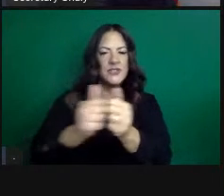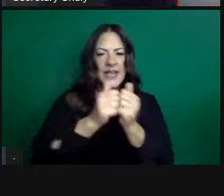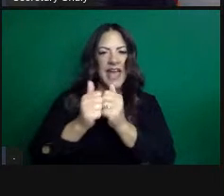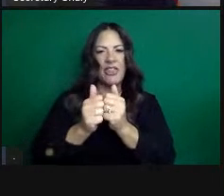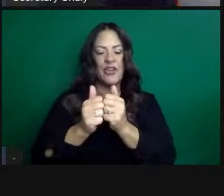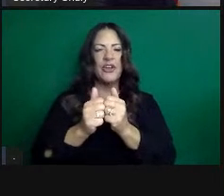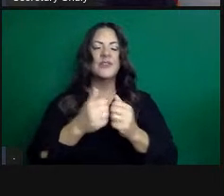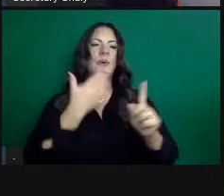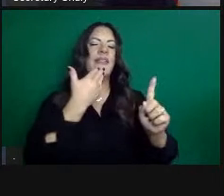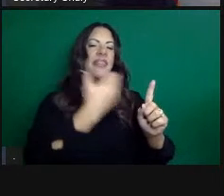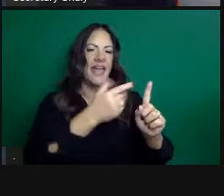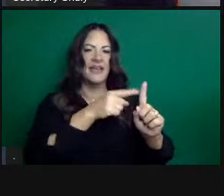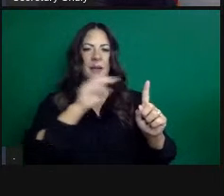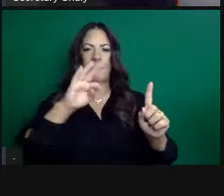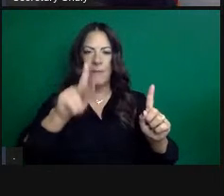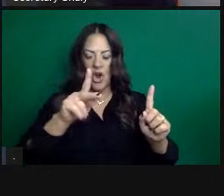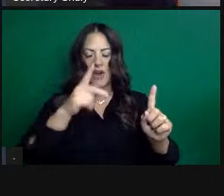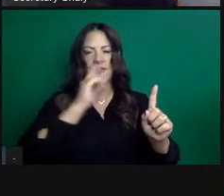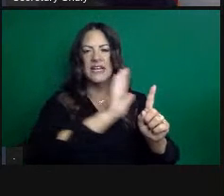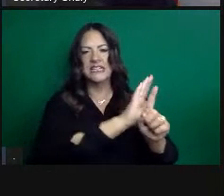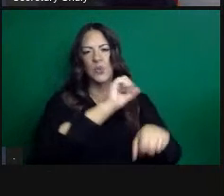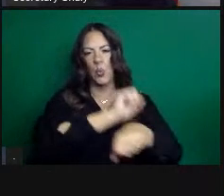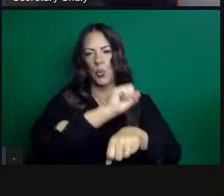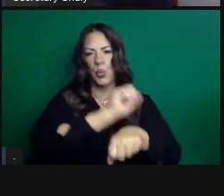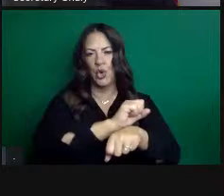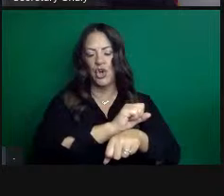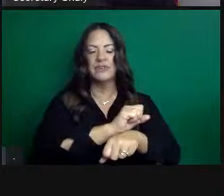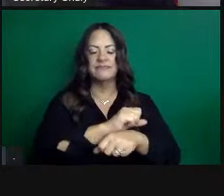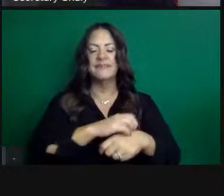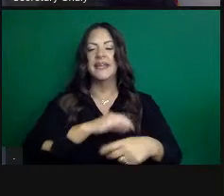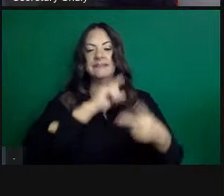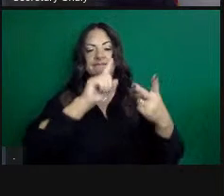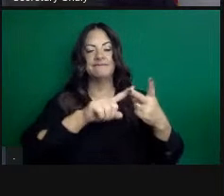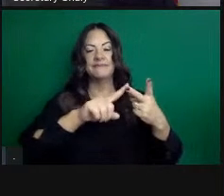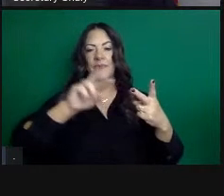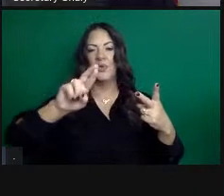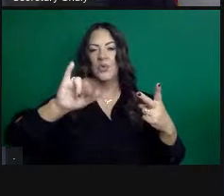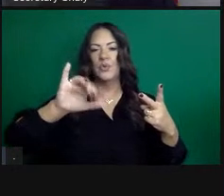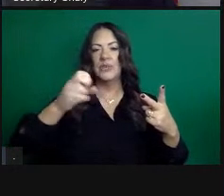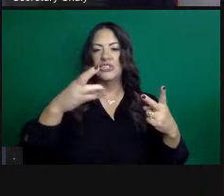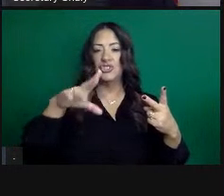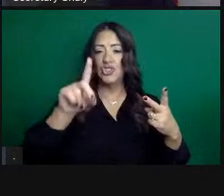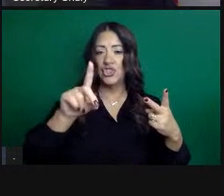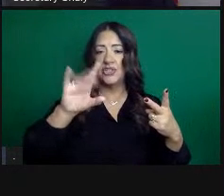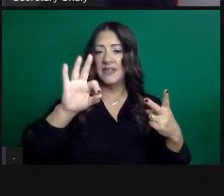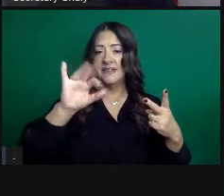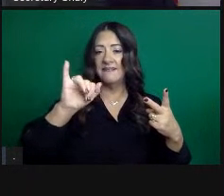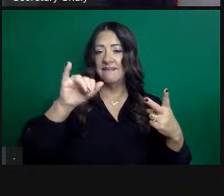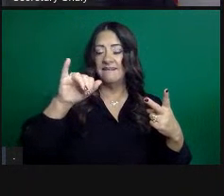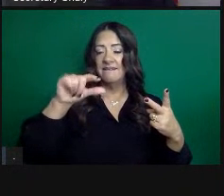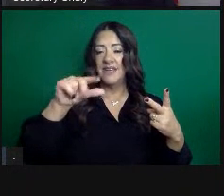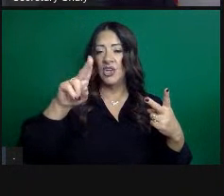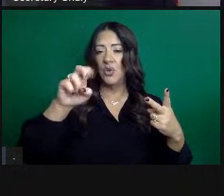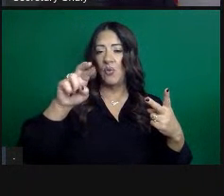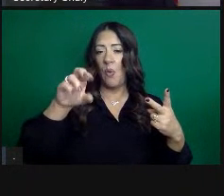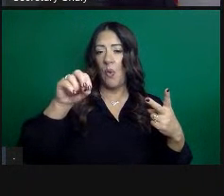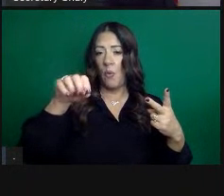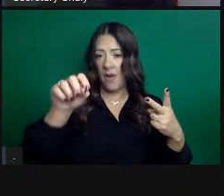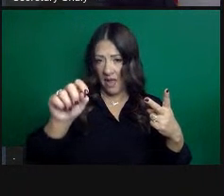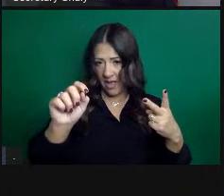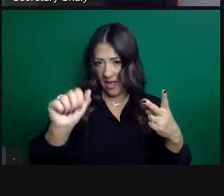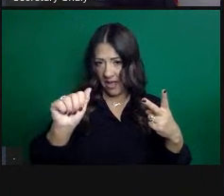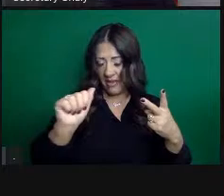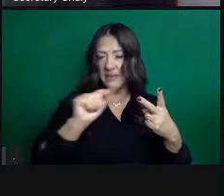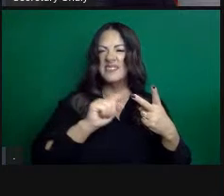us here. And then Richard Figueroa in the governor's office, a tremendous leader for so many things,